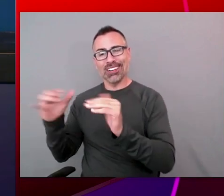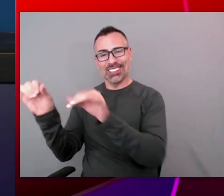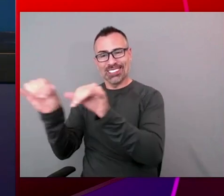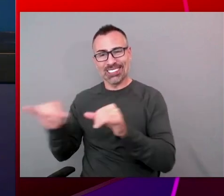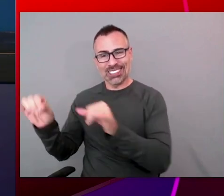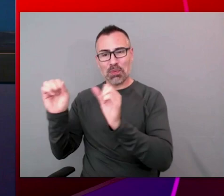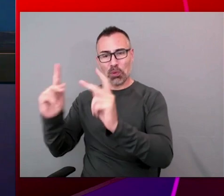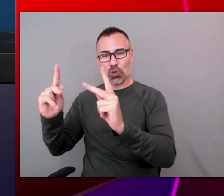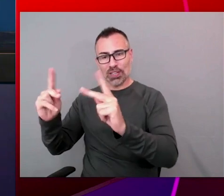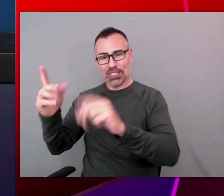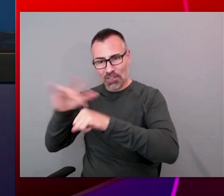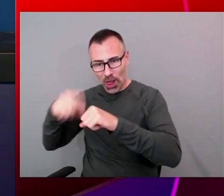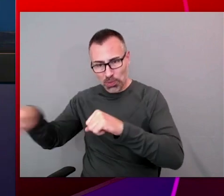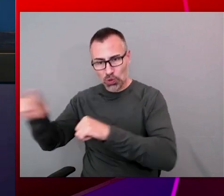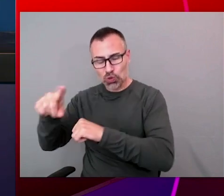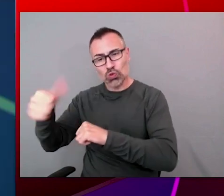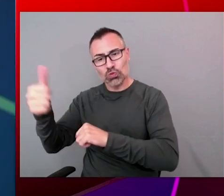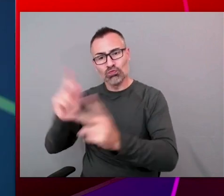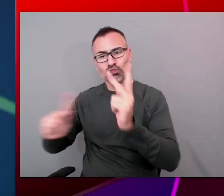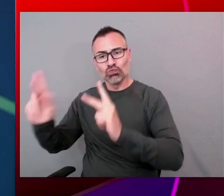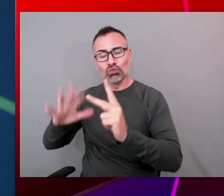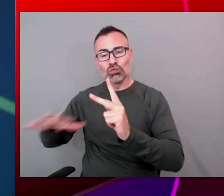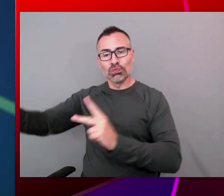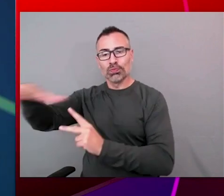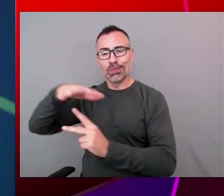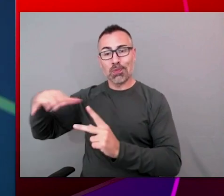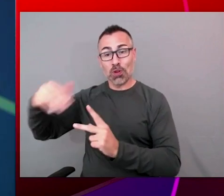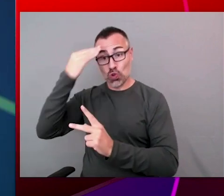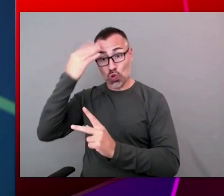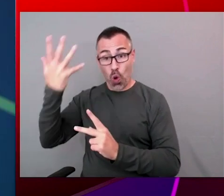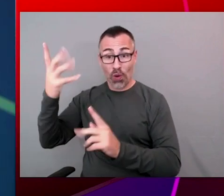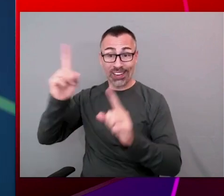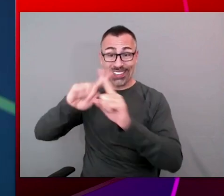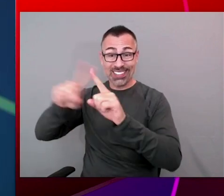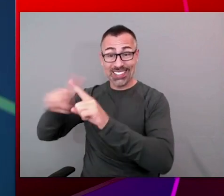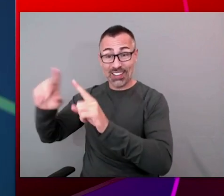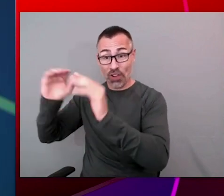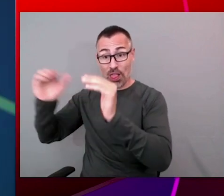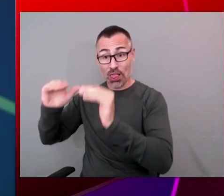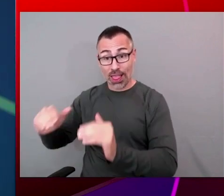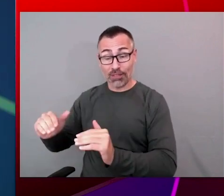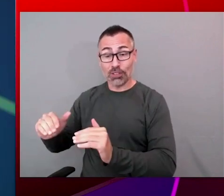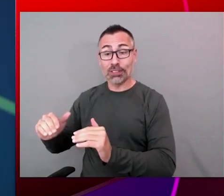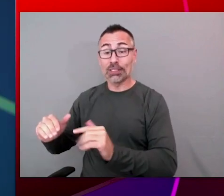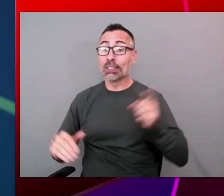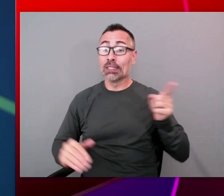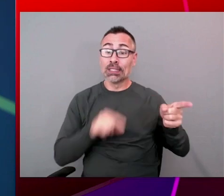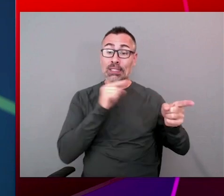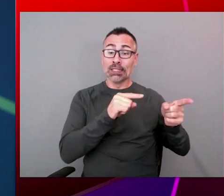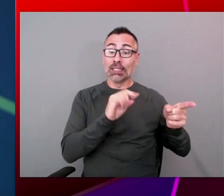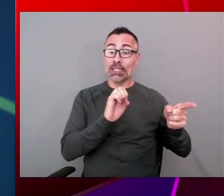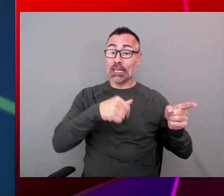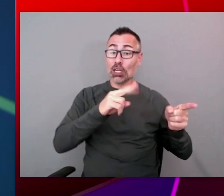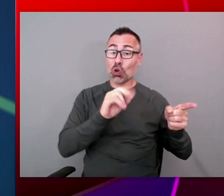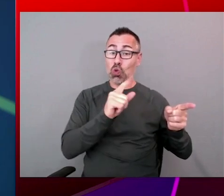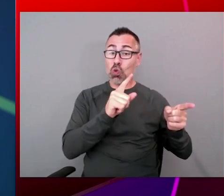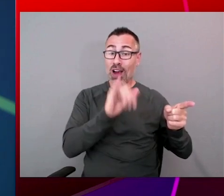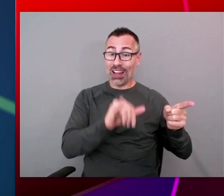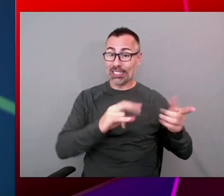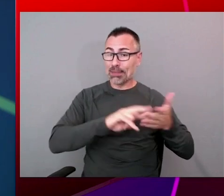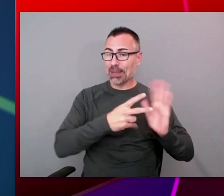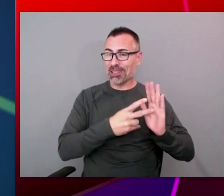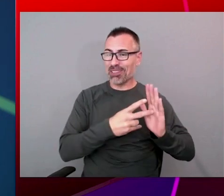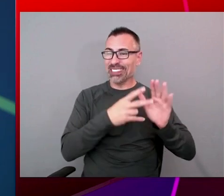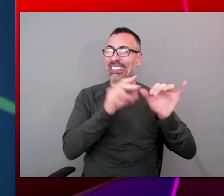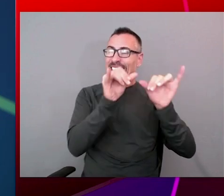different levels. Like, it's not one size fits all, where equality is about sameness. And so